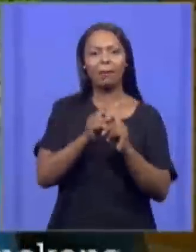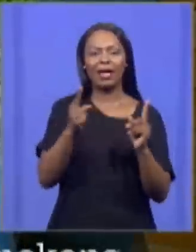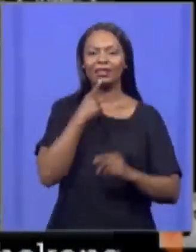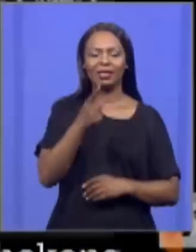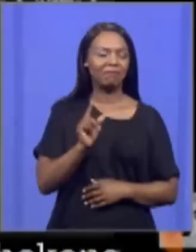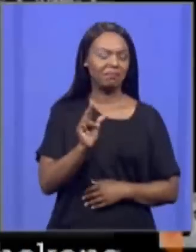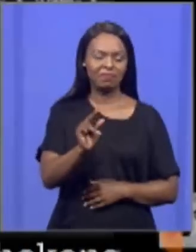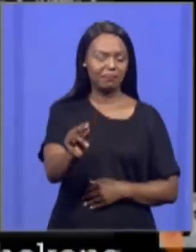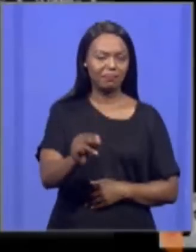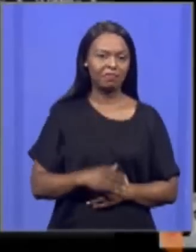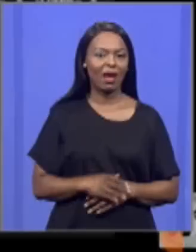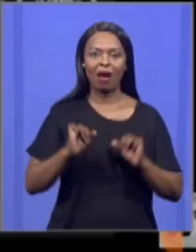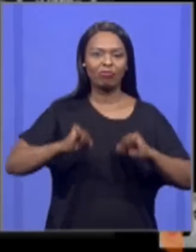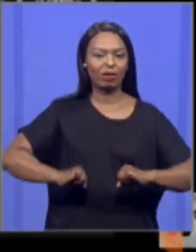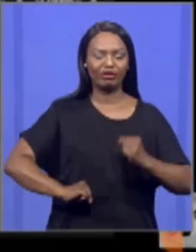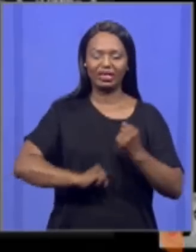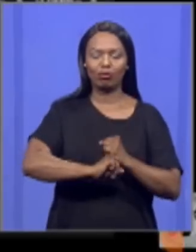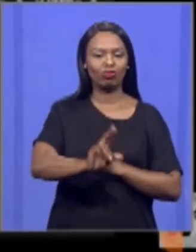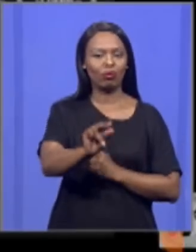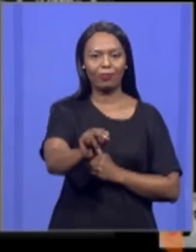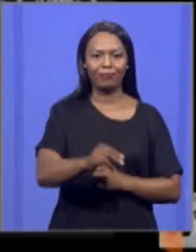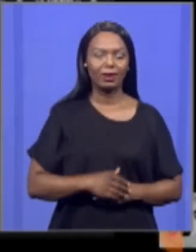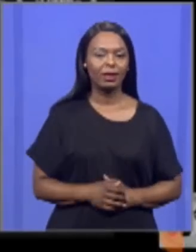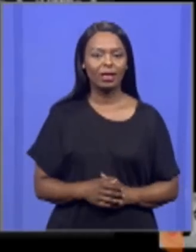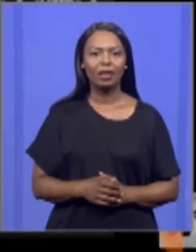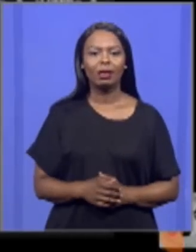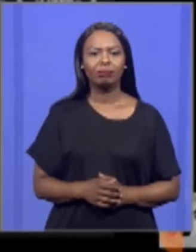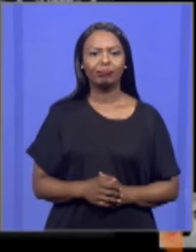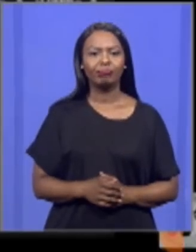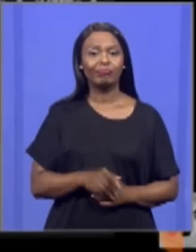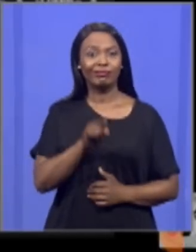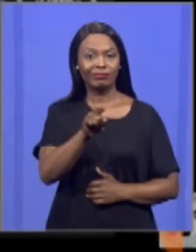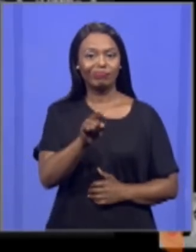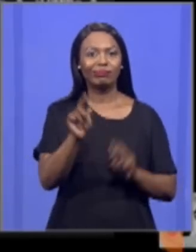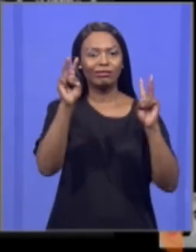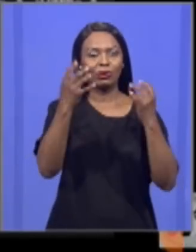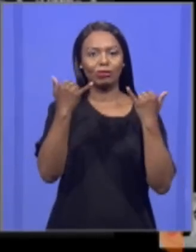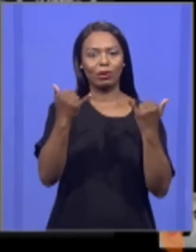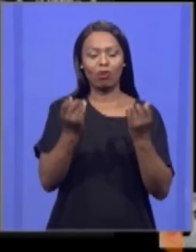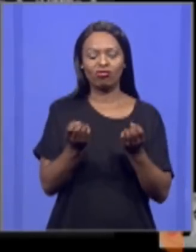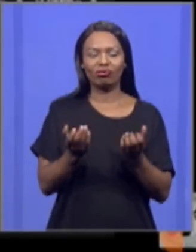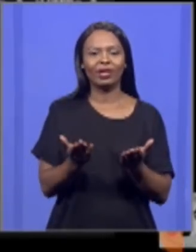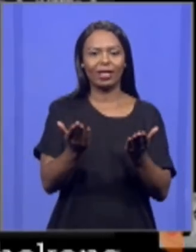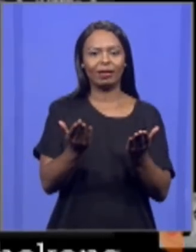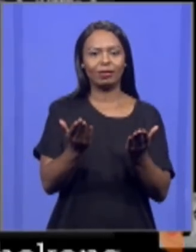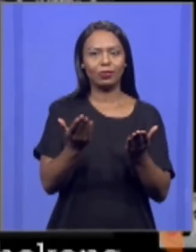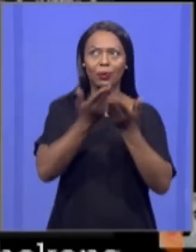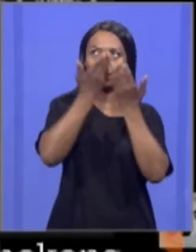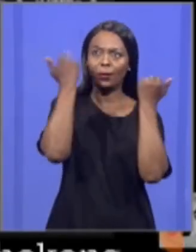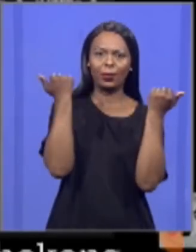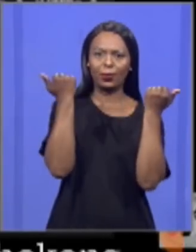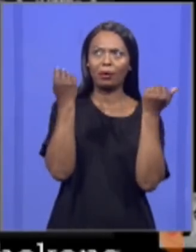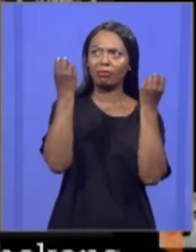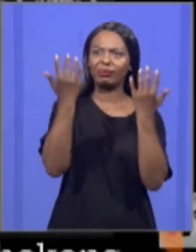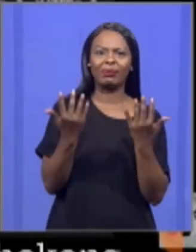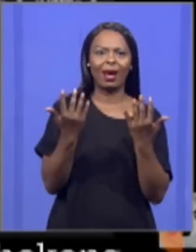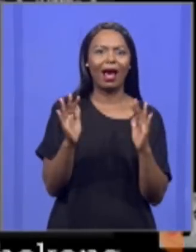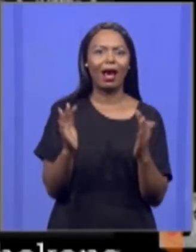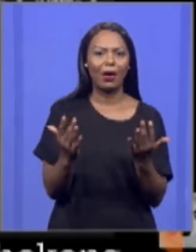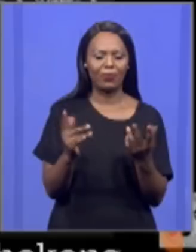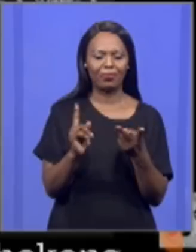le se. We don't know from any of the statutory provisions. We don't know from